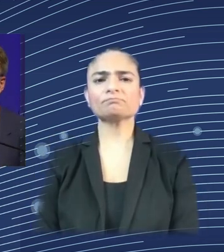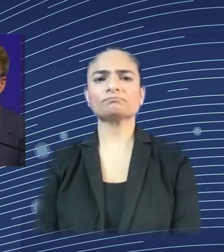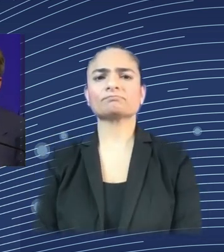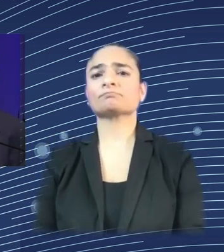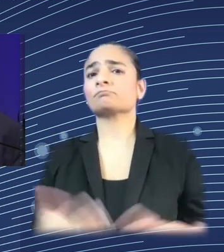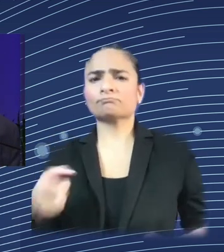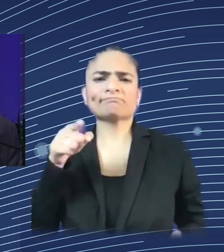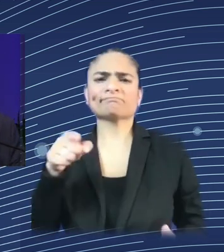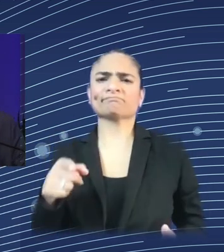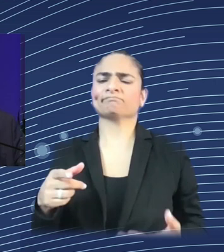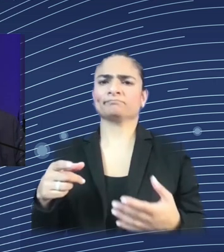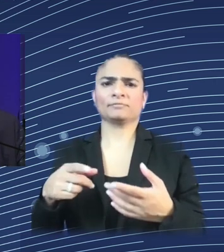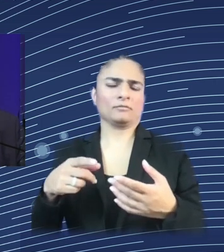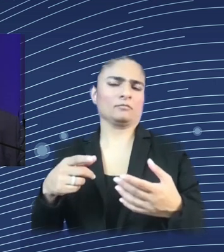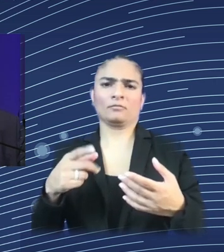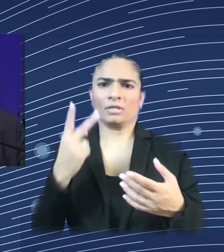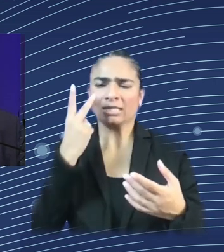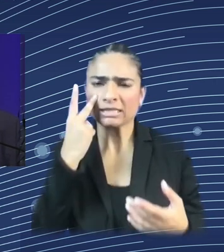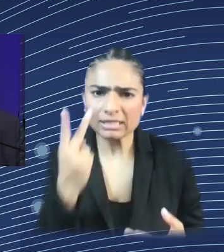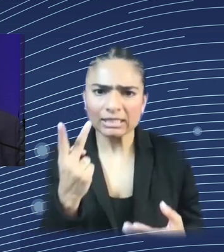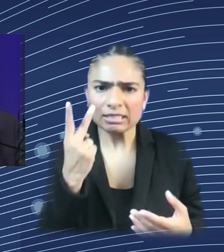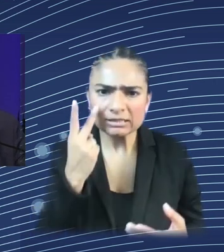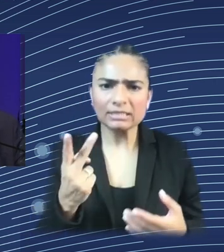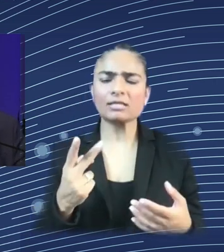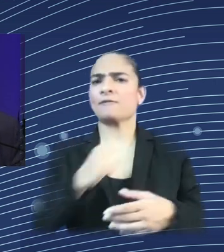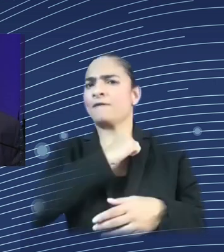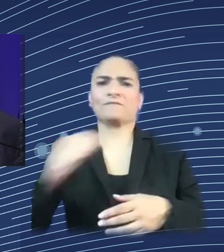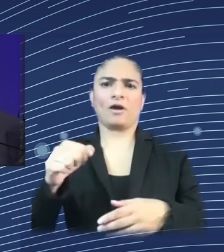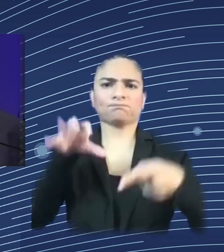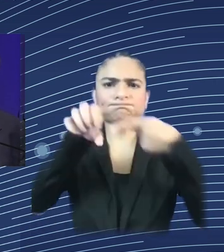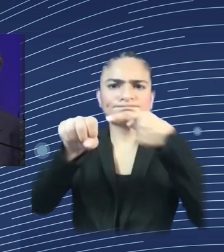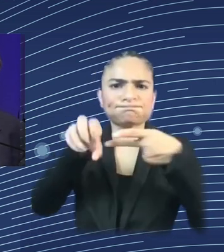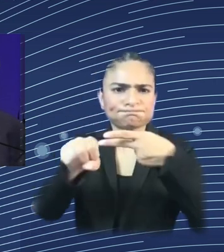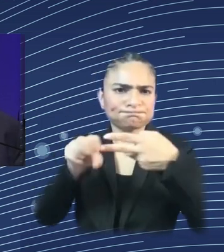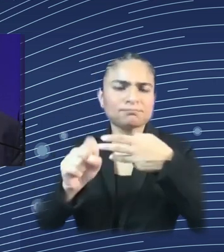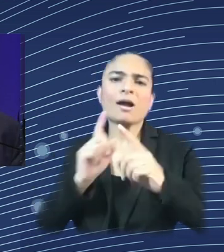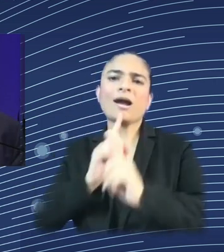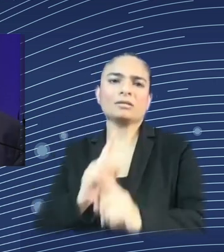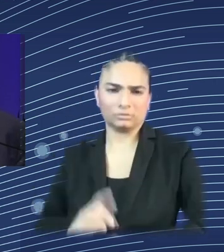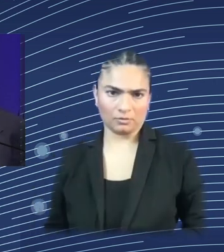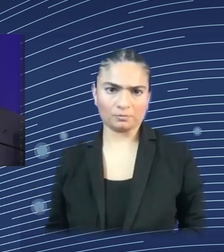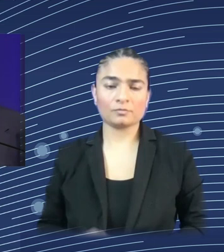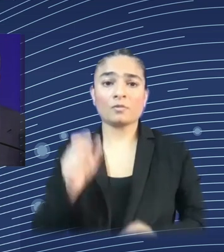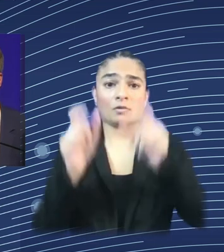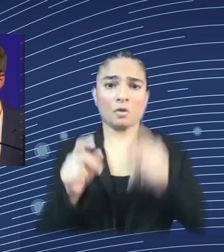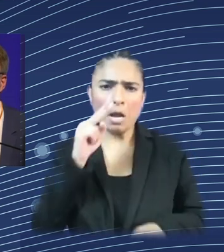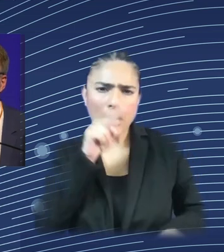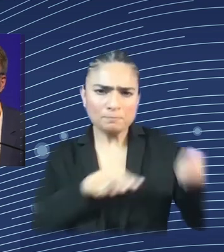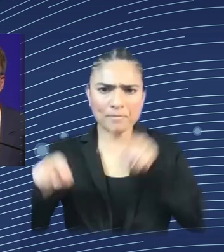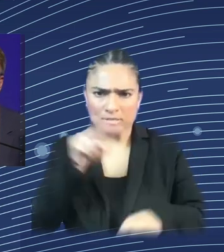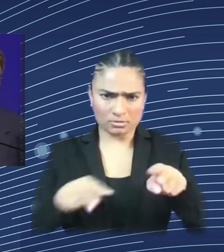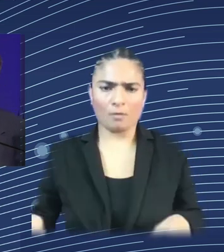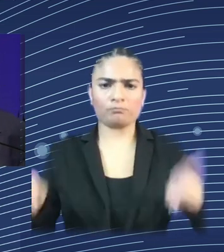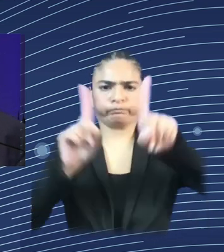their help and with these tools. Also, to introduce a data-driven approach in